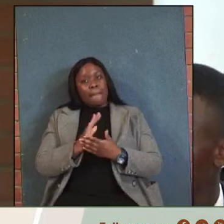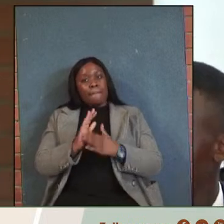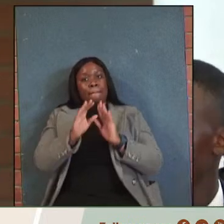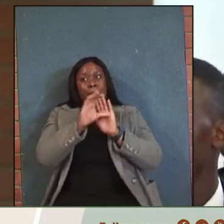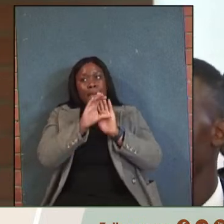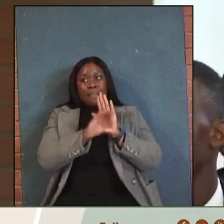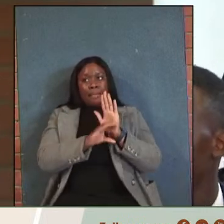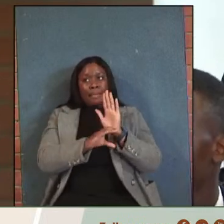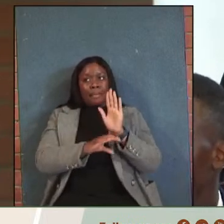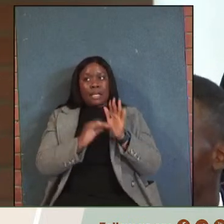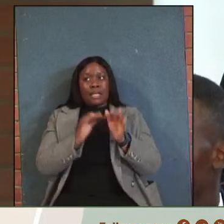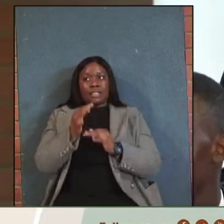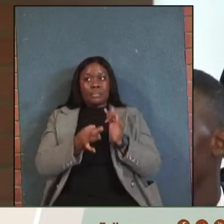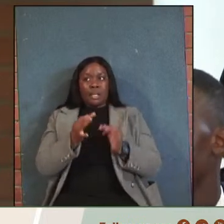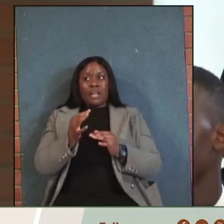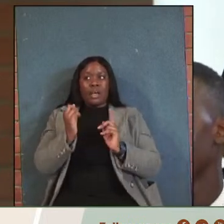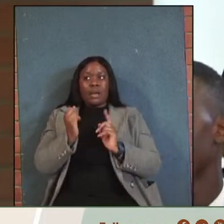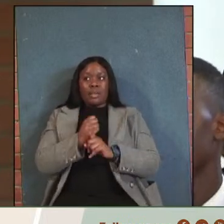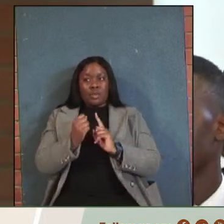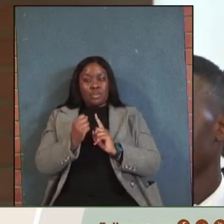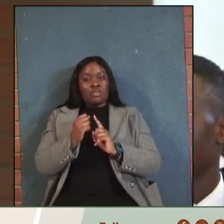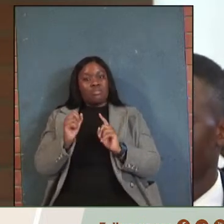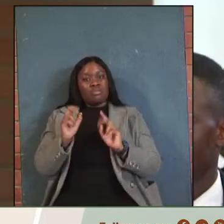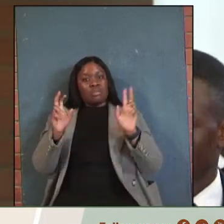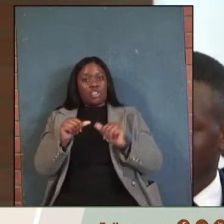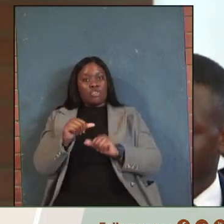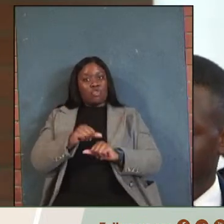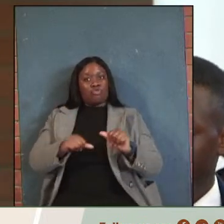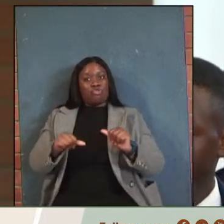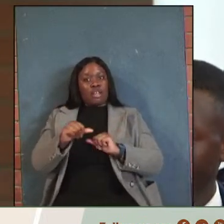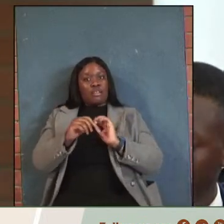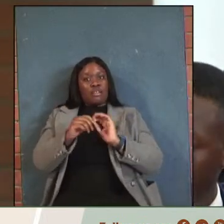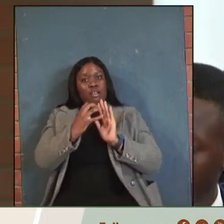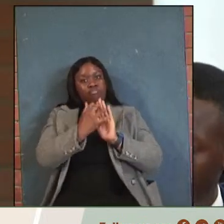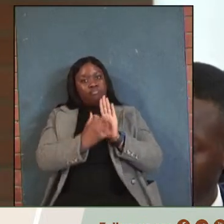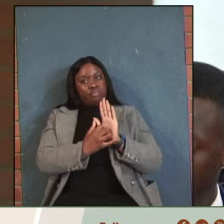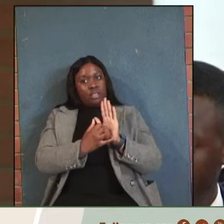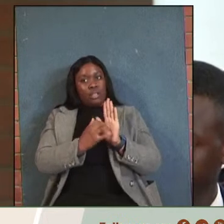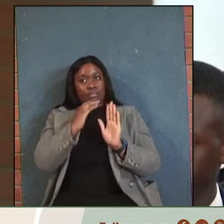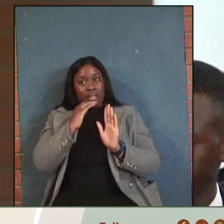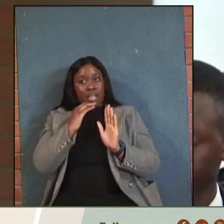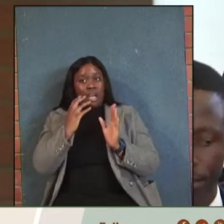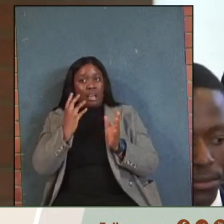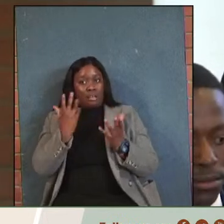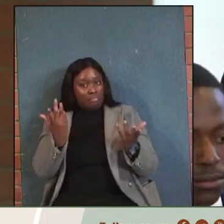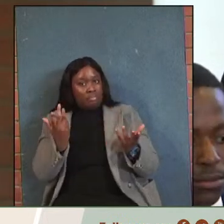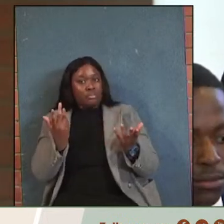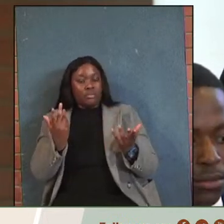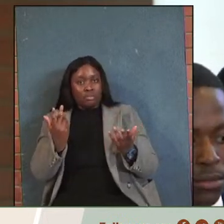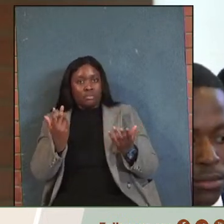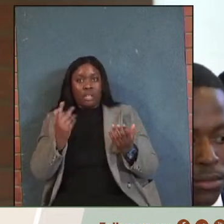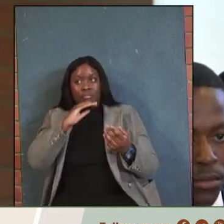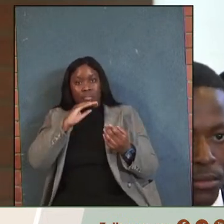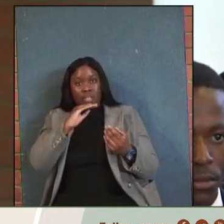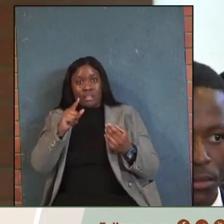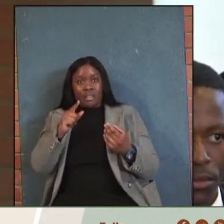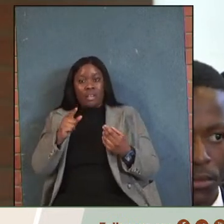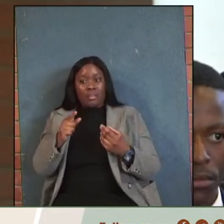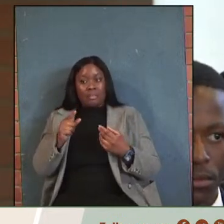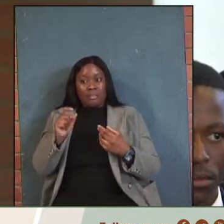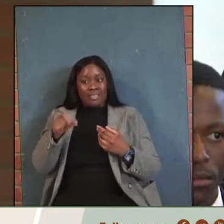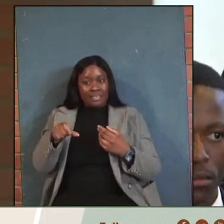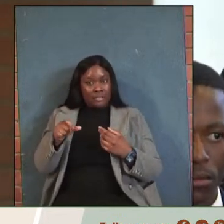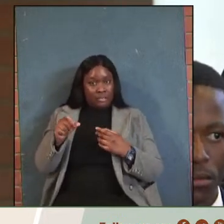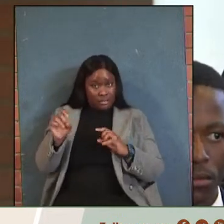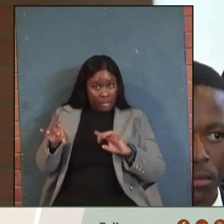as socially constructed, which means there may be more or less recognition of the suffering of a victim